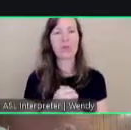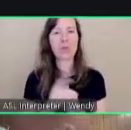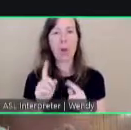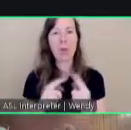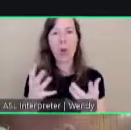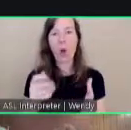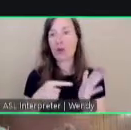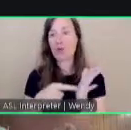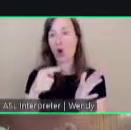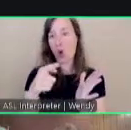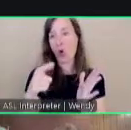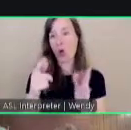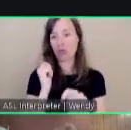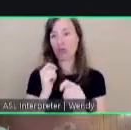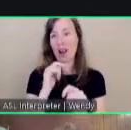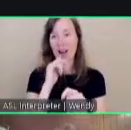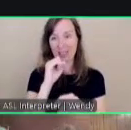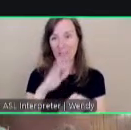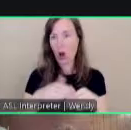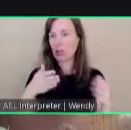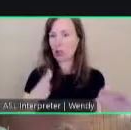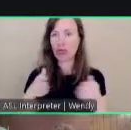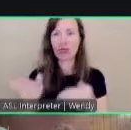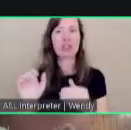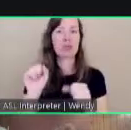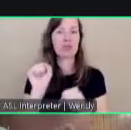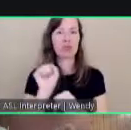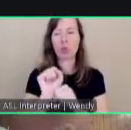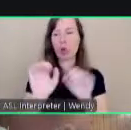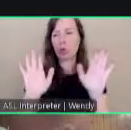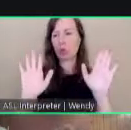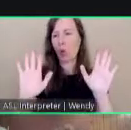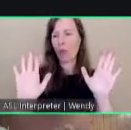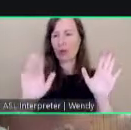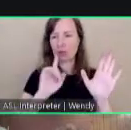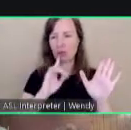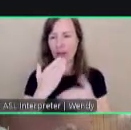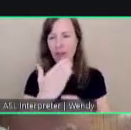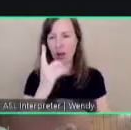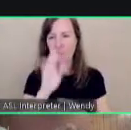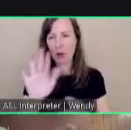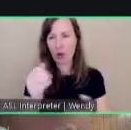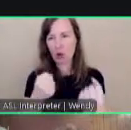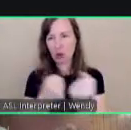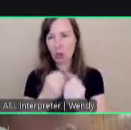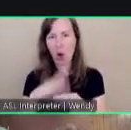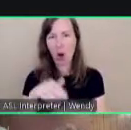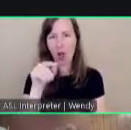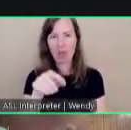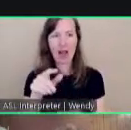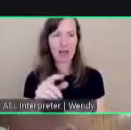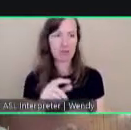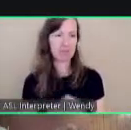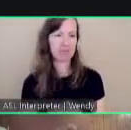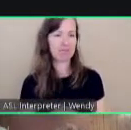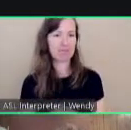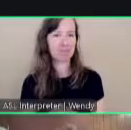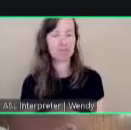streets. It's working great, and we thank you for your support on that. Next slide, please.